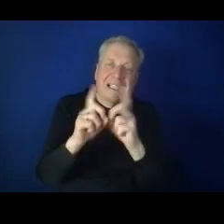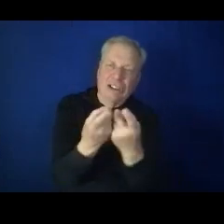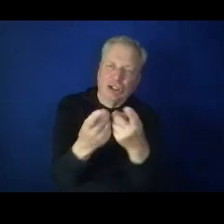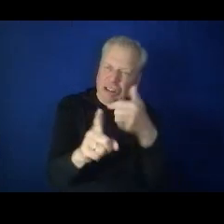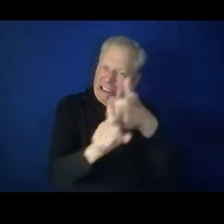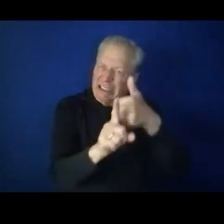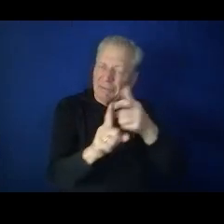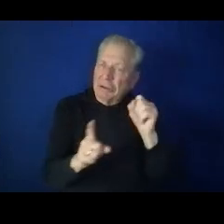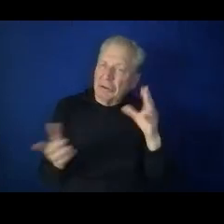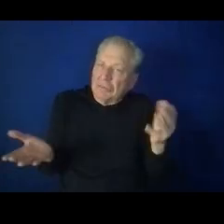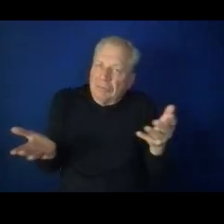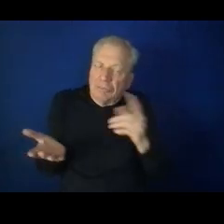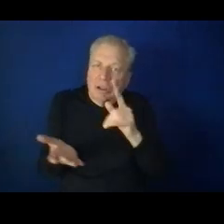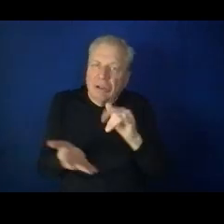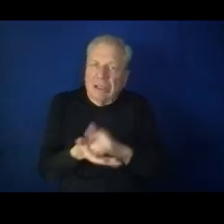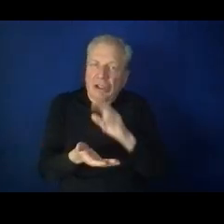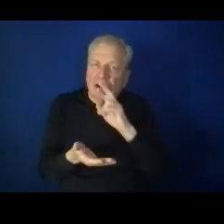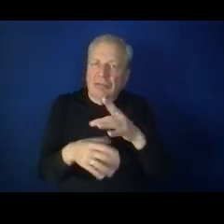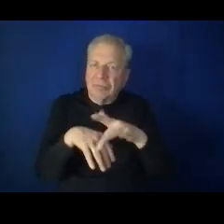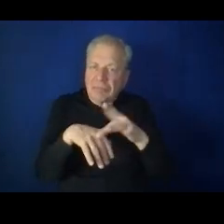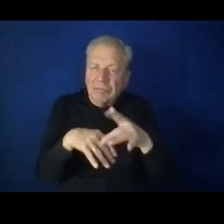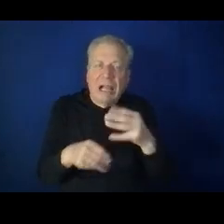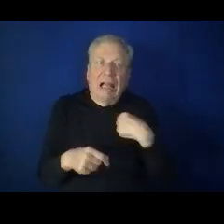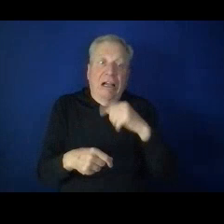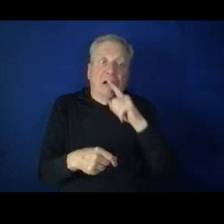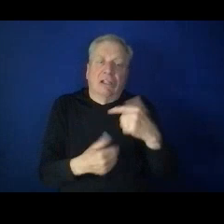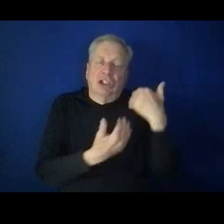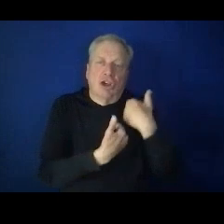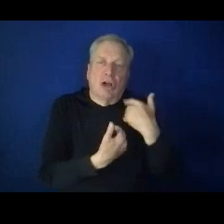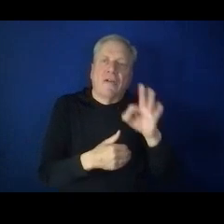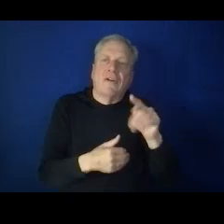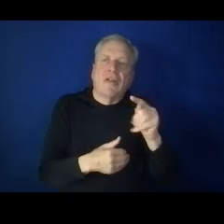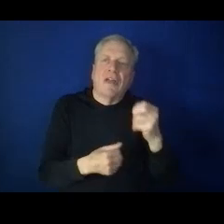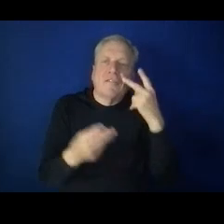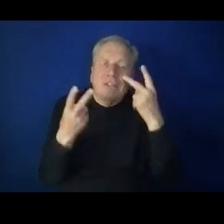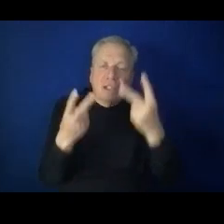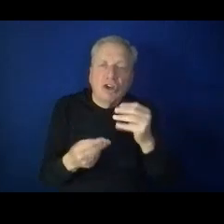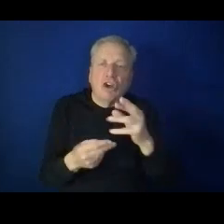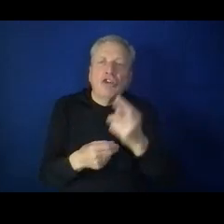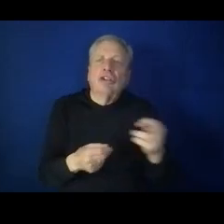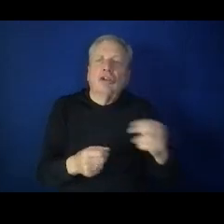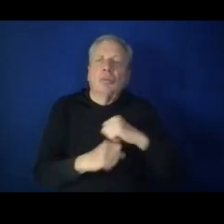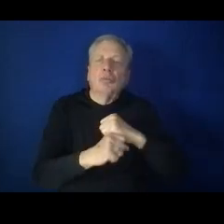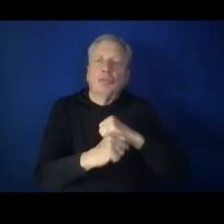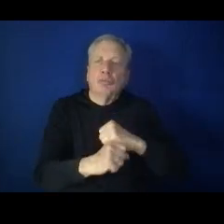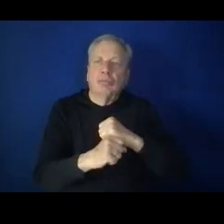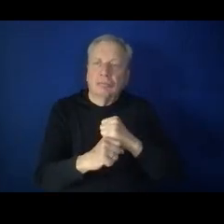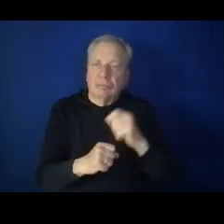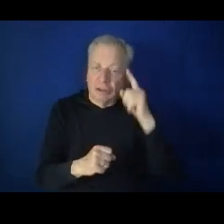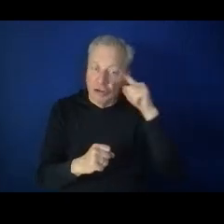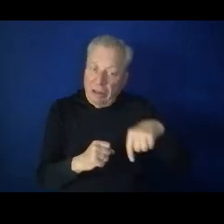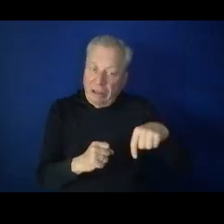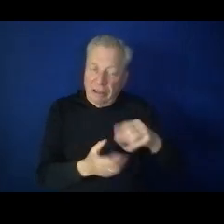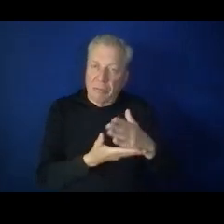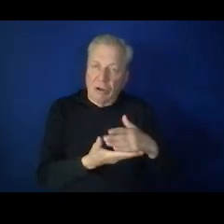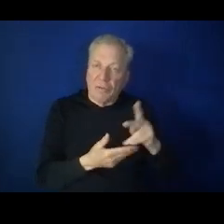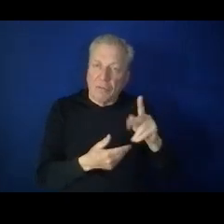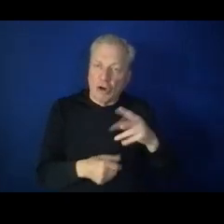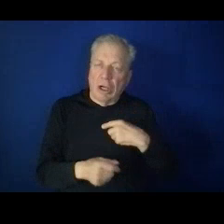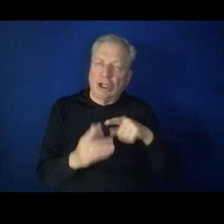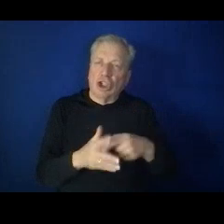little bit how we manage things. Again, I'm in charge of the visitor and resource protection for this side of the park. I started here in